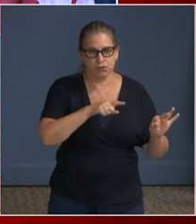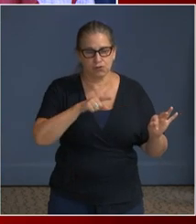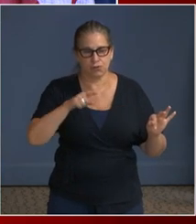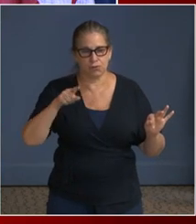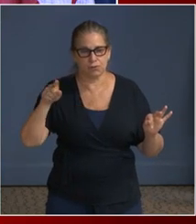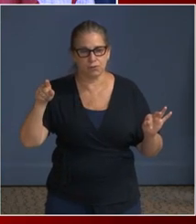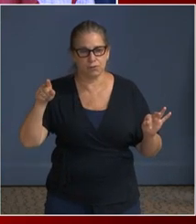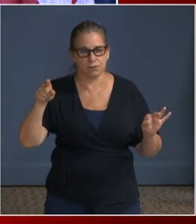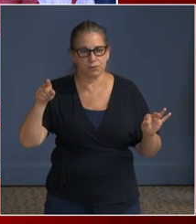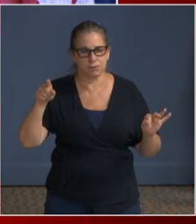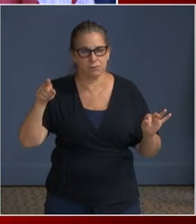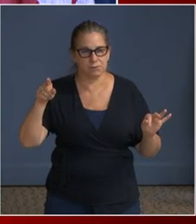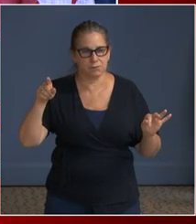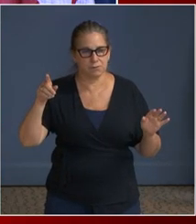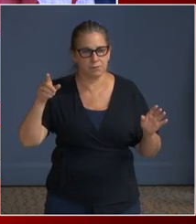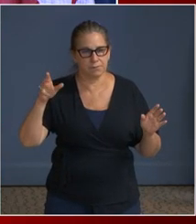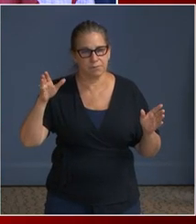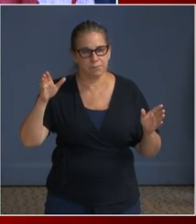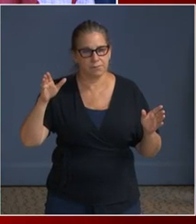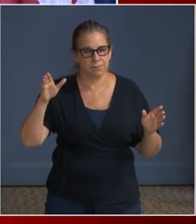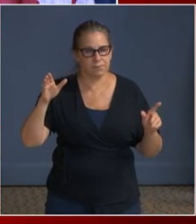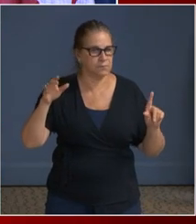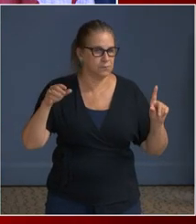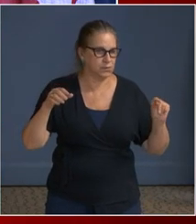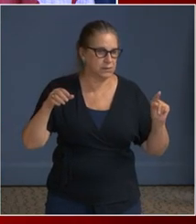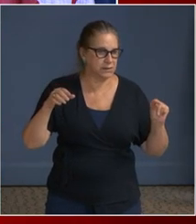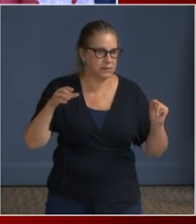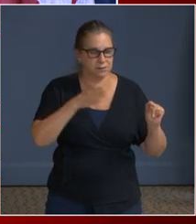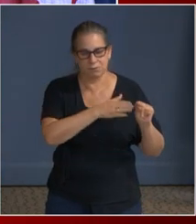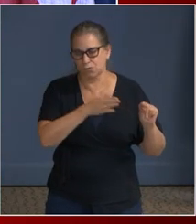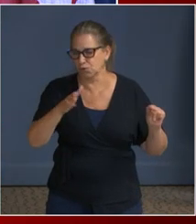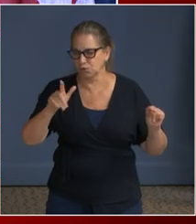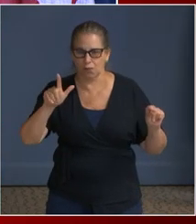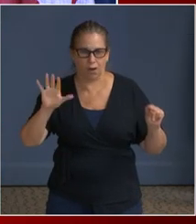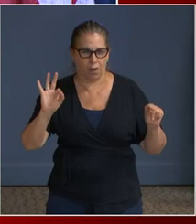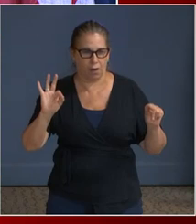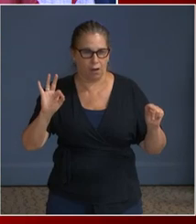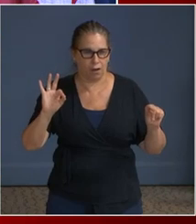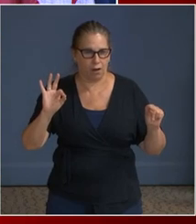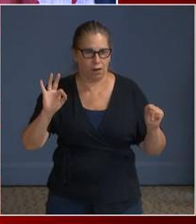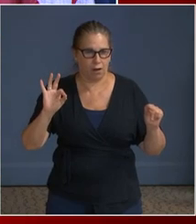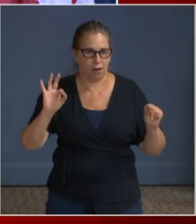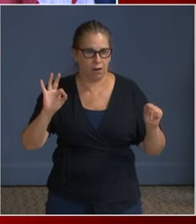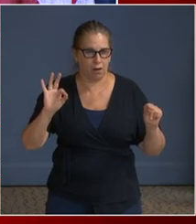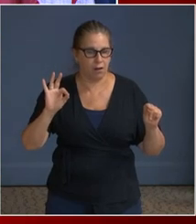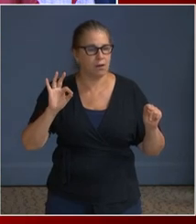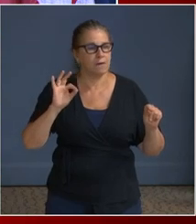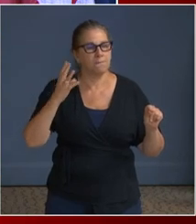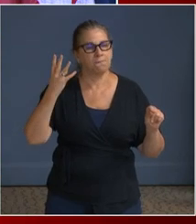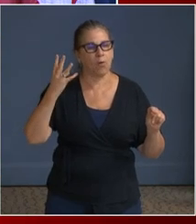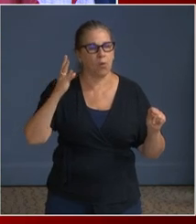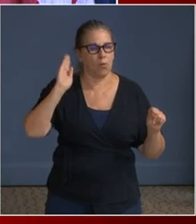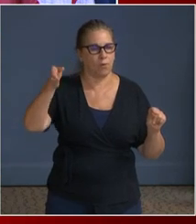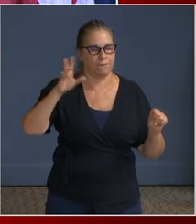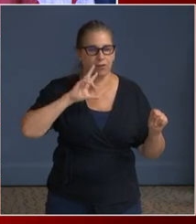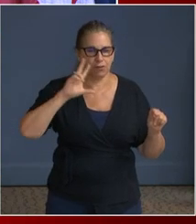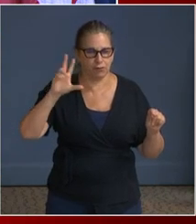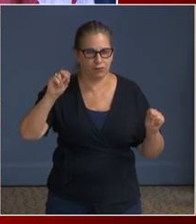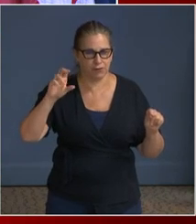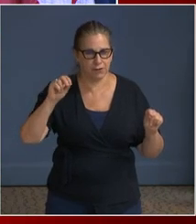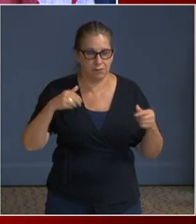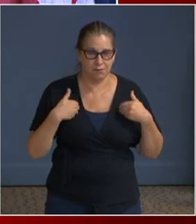folks that were between the ages of 20 and 29, and 4 that were over the age of 30. 11 of them